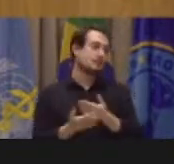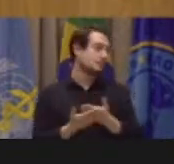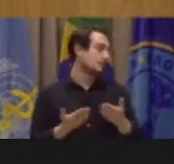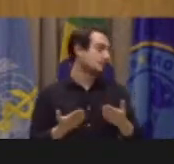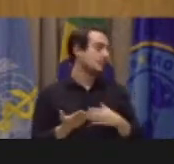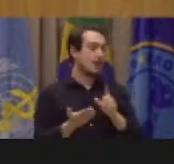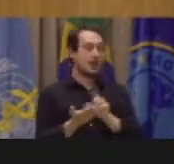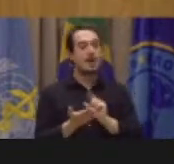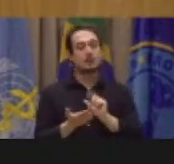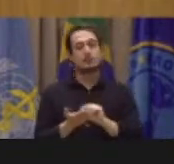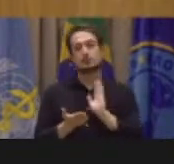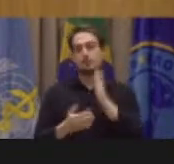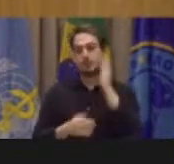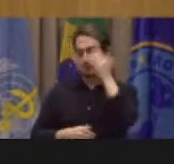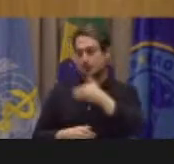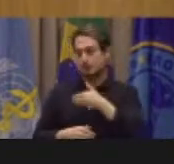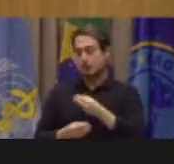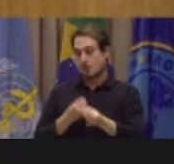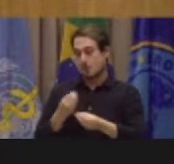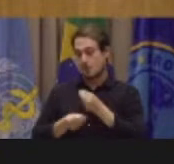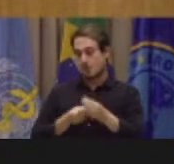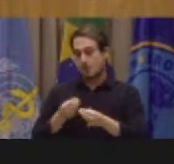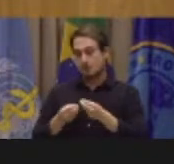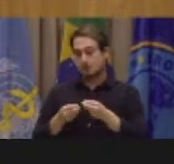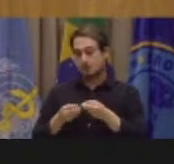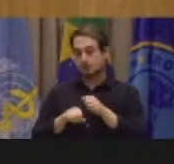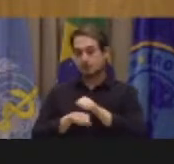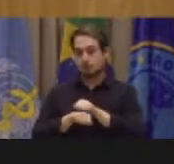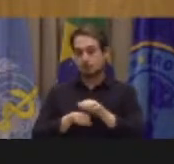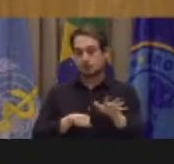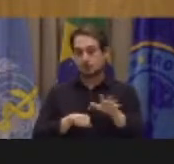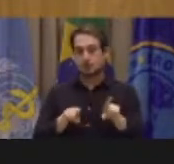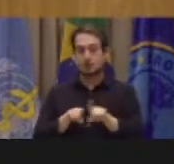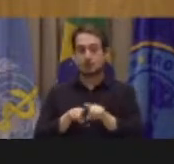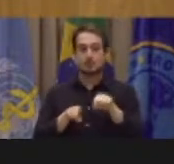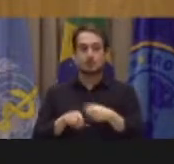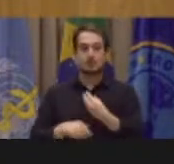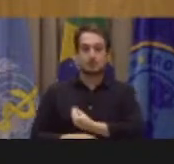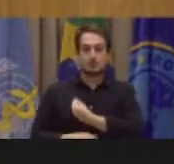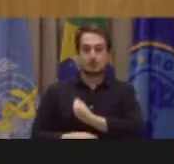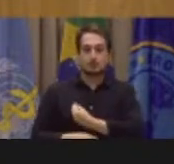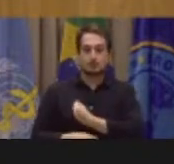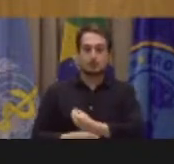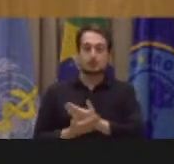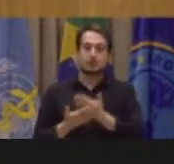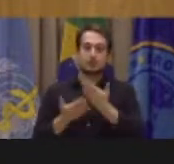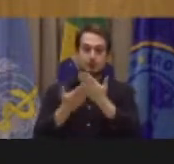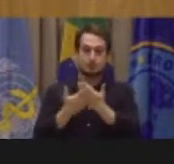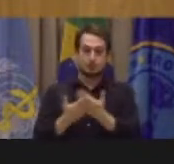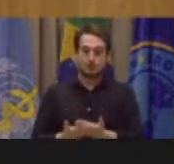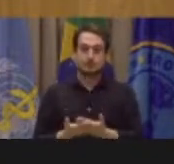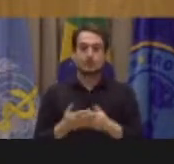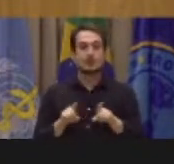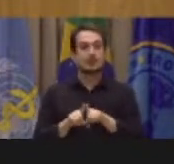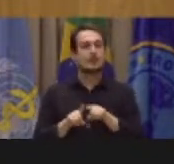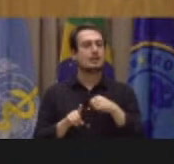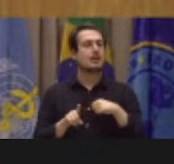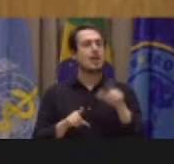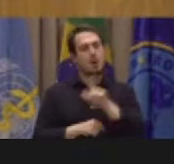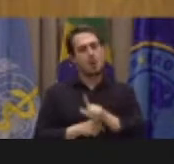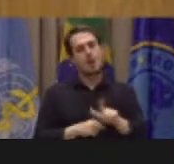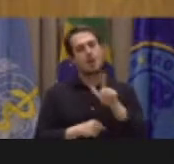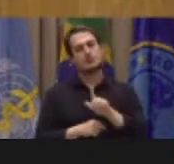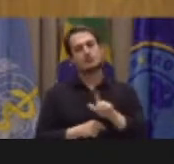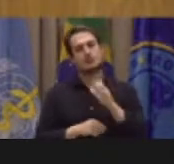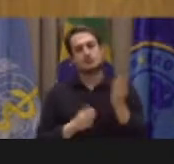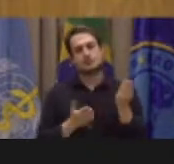by partnership, and the tools are there, and we can define a process of making all the students in medicine do